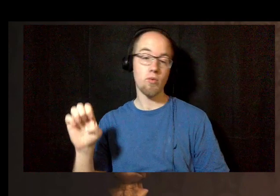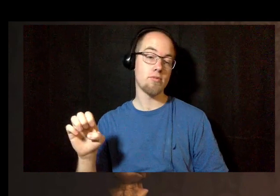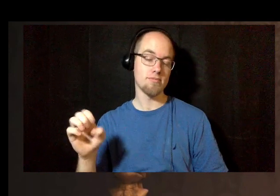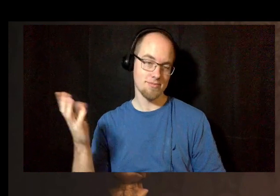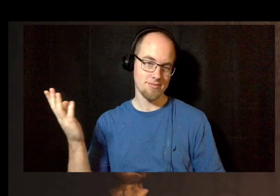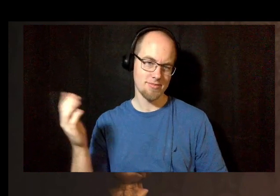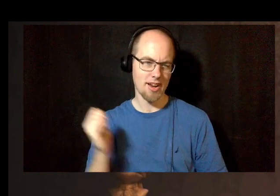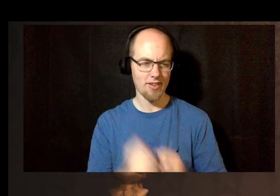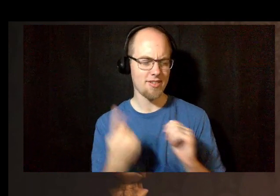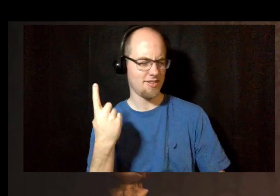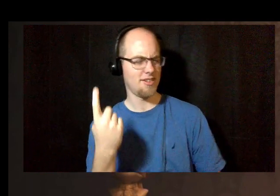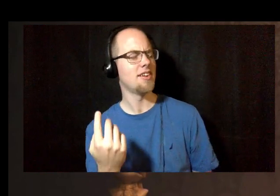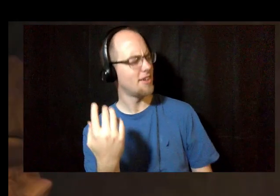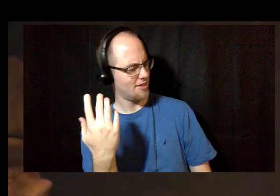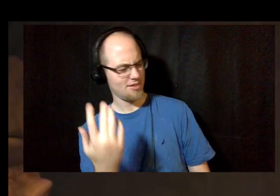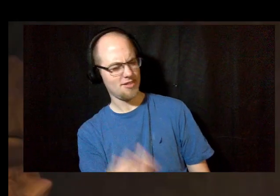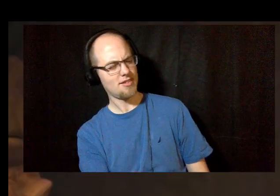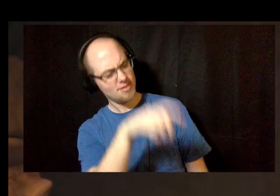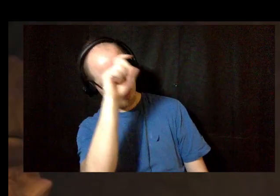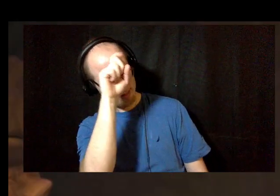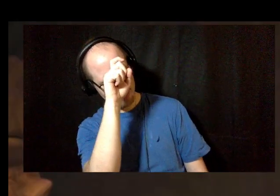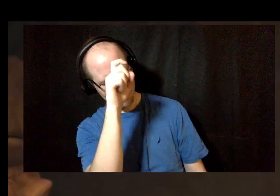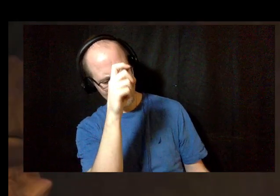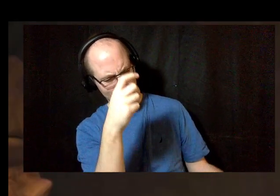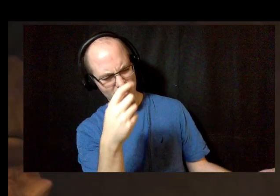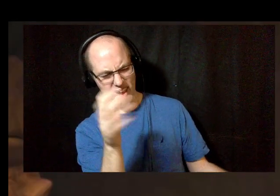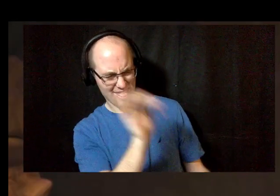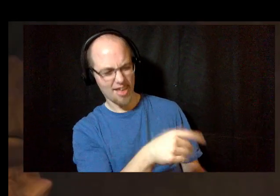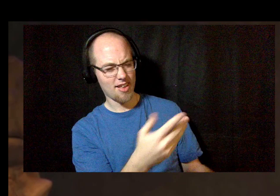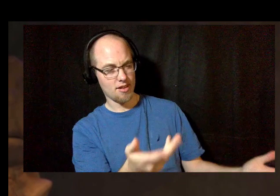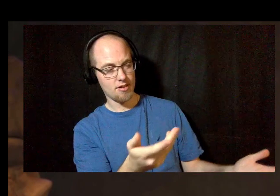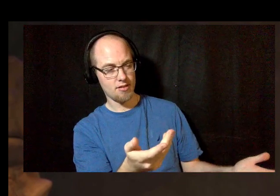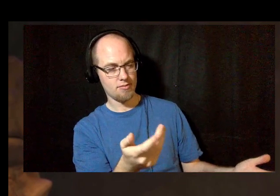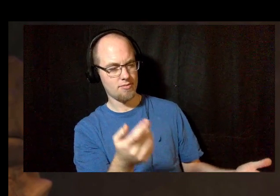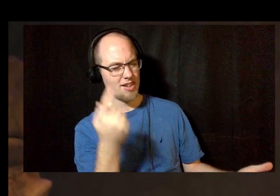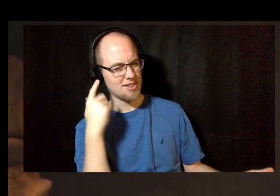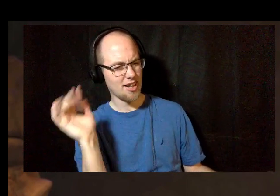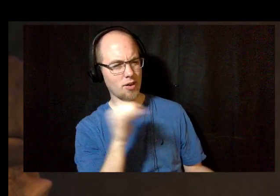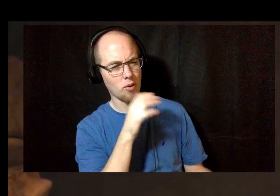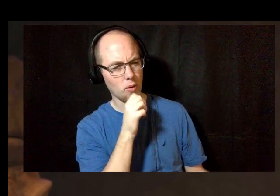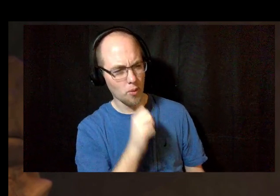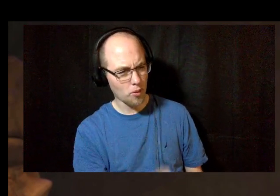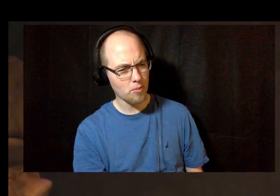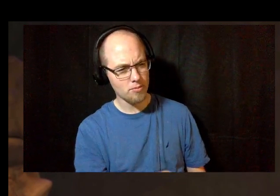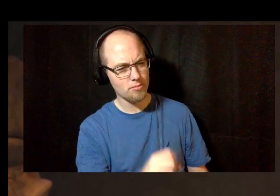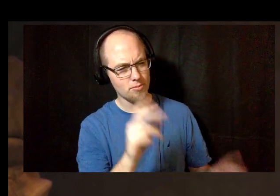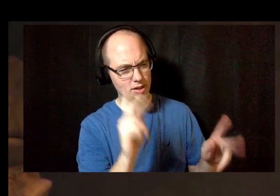Everybody else going, what? What is that? Sounds like an old person's joke.